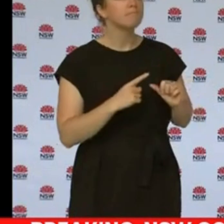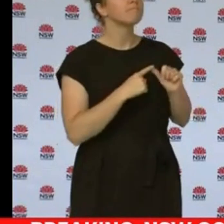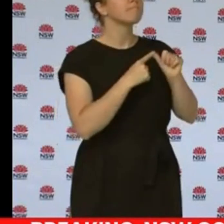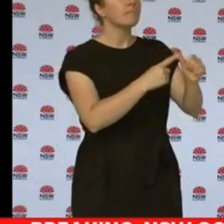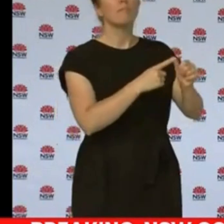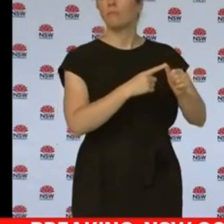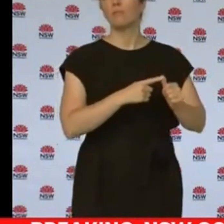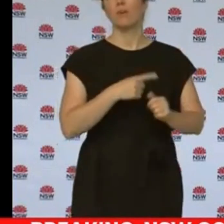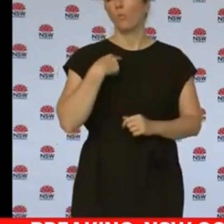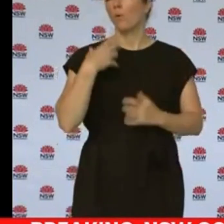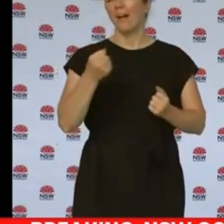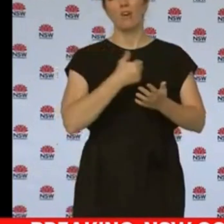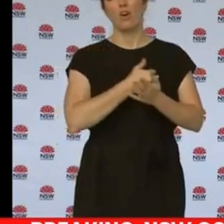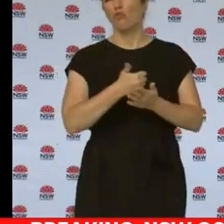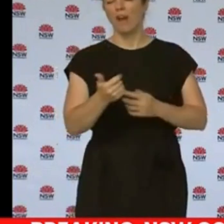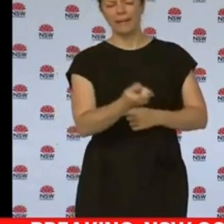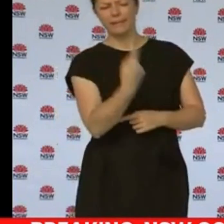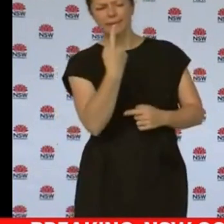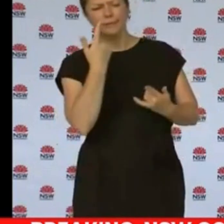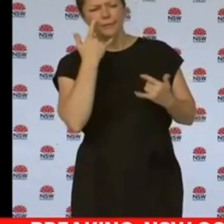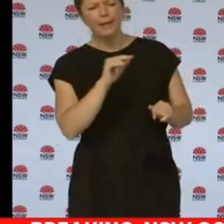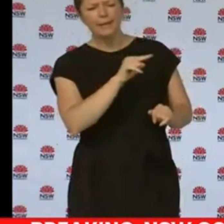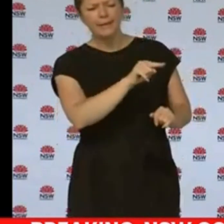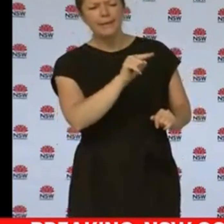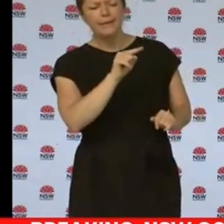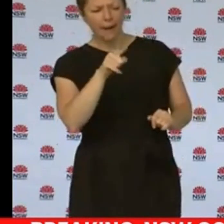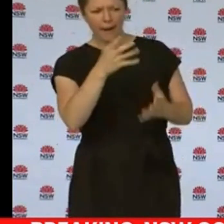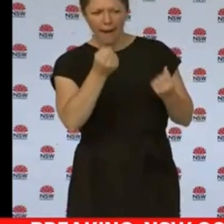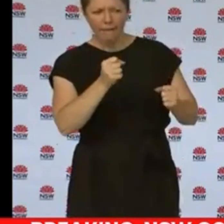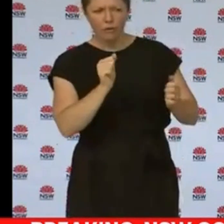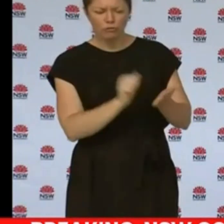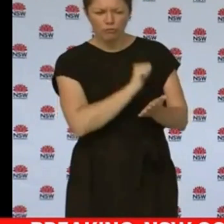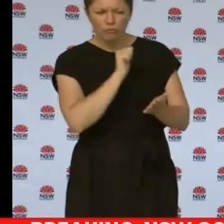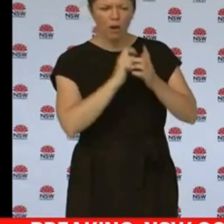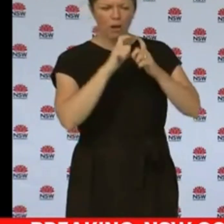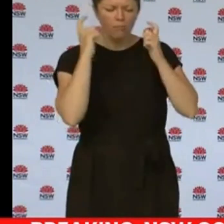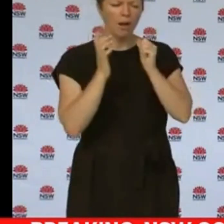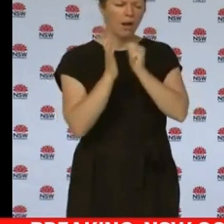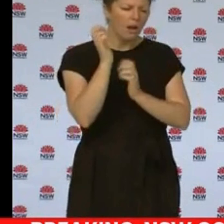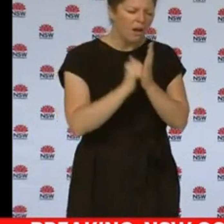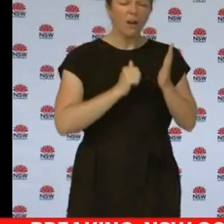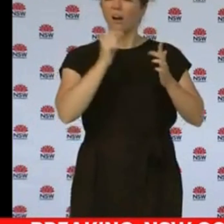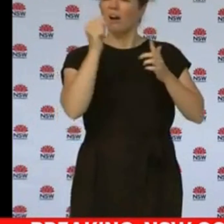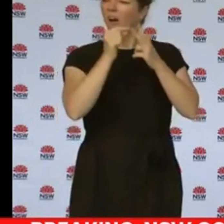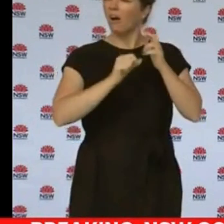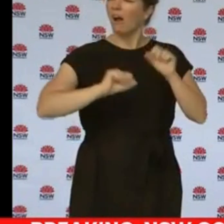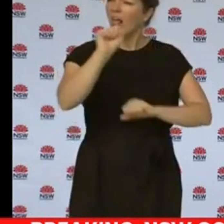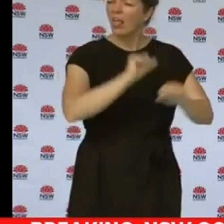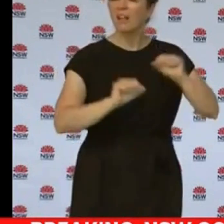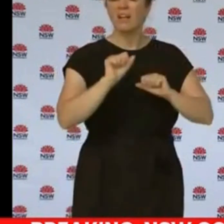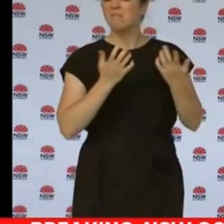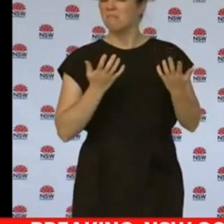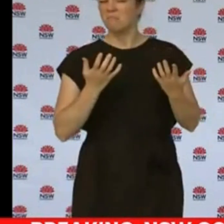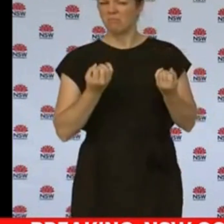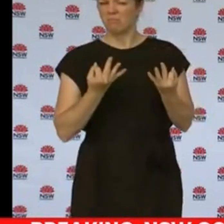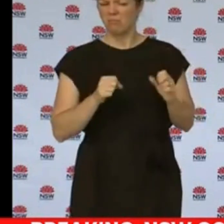requirements, and I think we have regular audits and we're prepared to look at all steps to reduce the risk of any incursions.